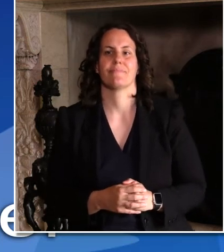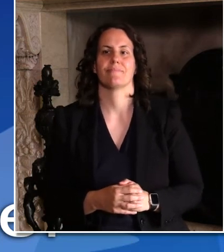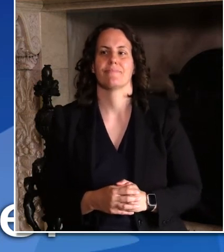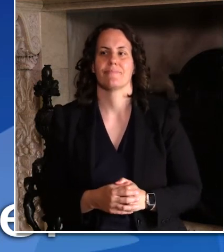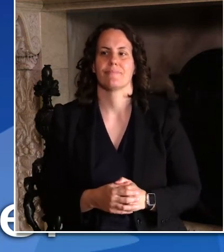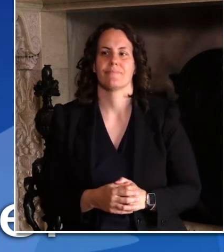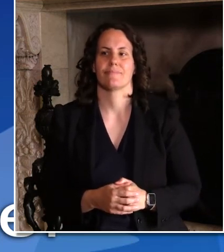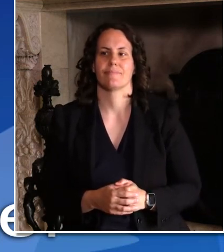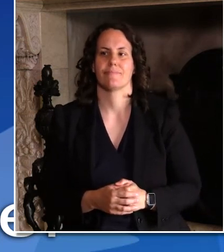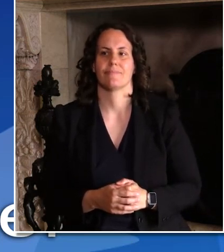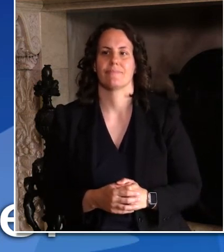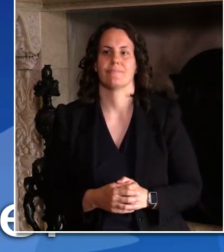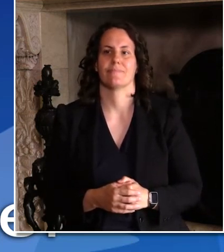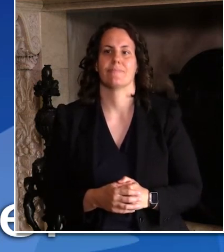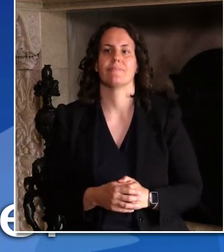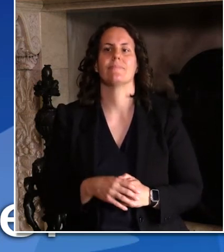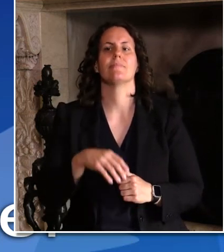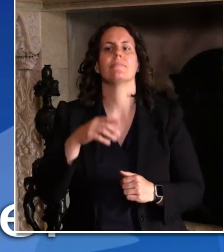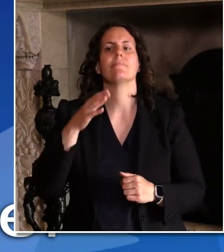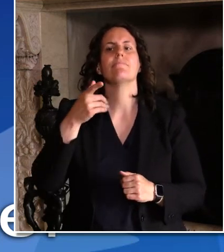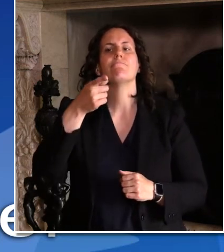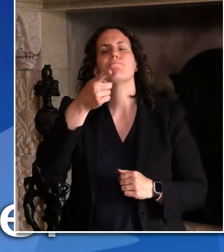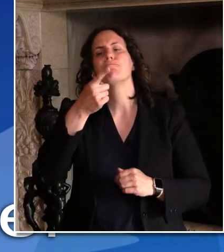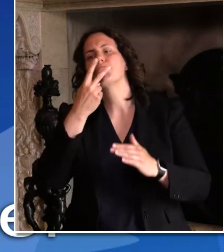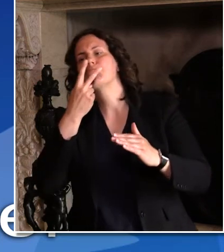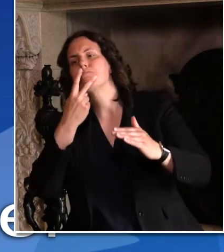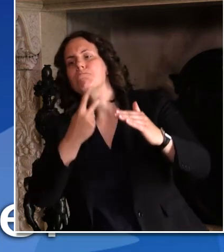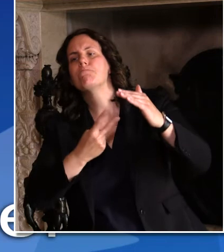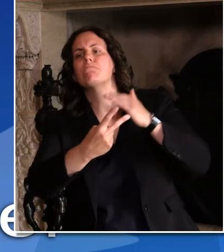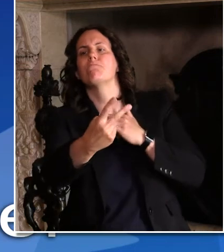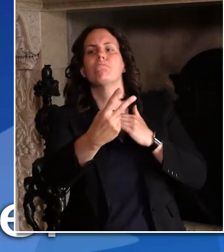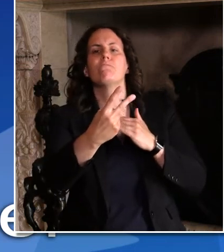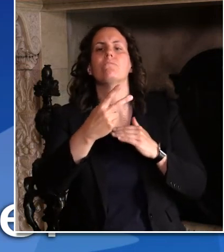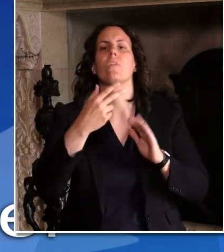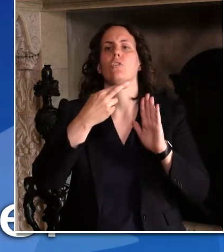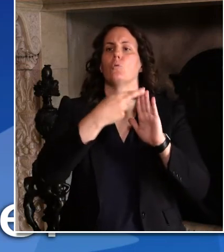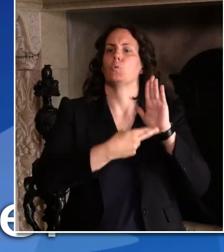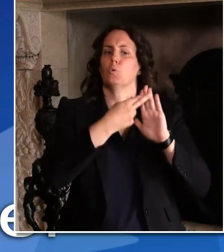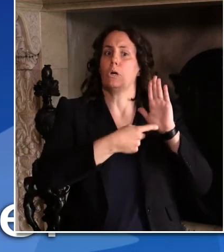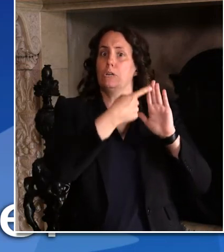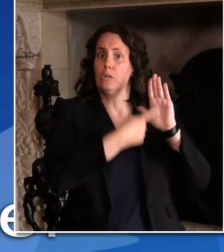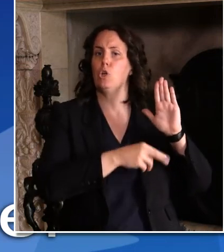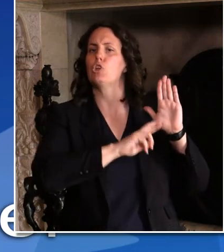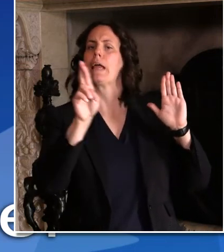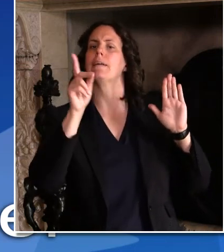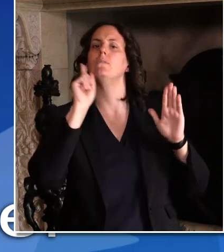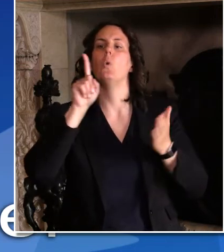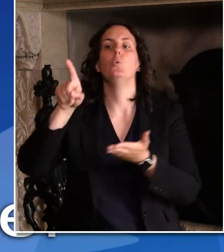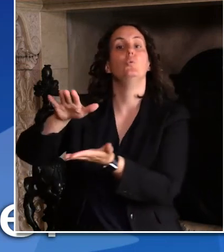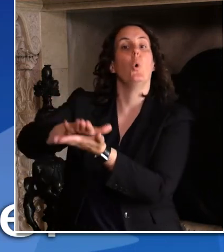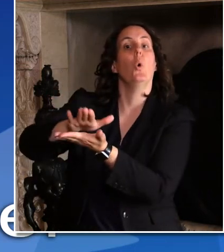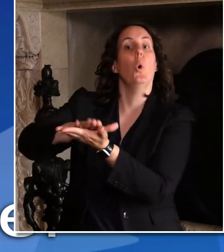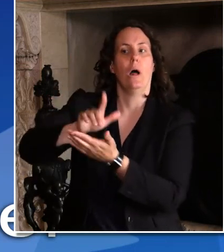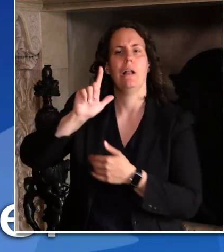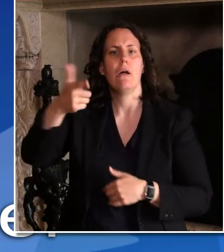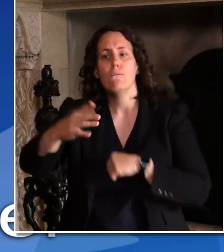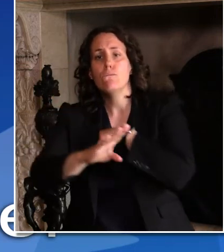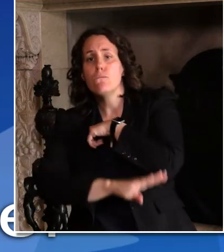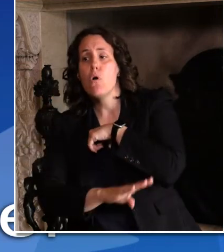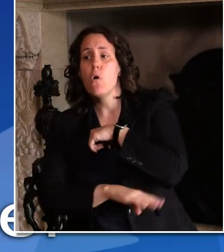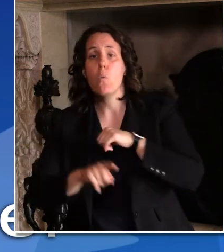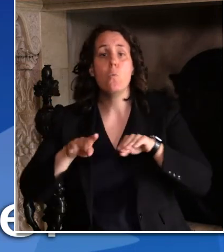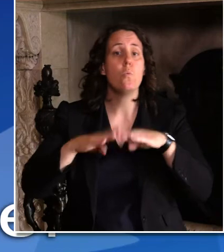do you expect the state to release guidelines for schools on reopening, and how much do you expect those guidelines will mirror what we're seeing from the